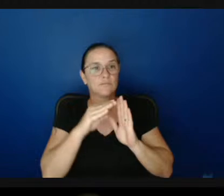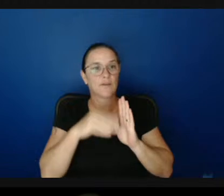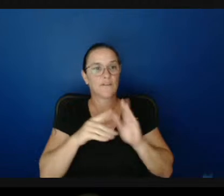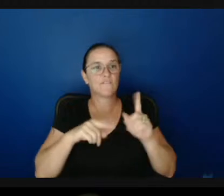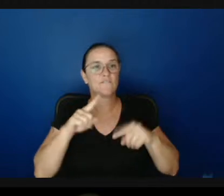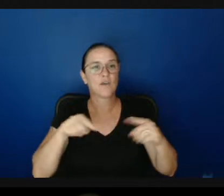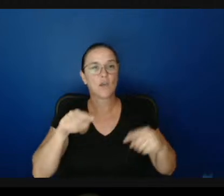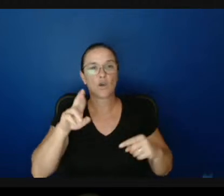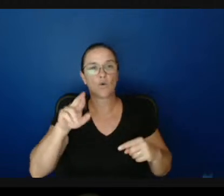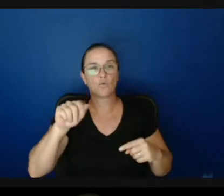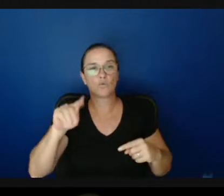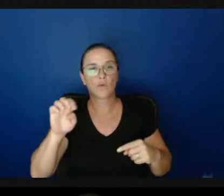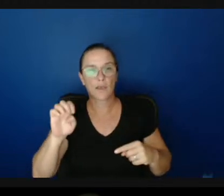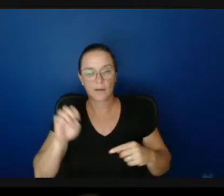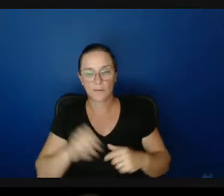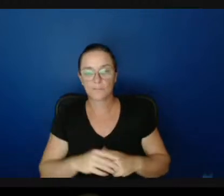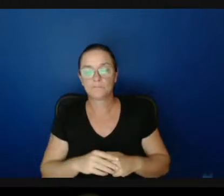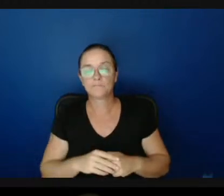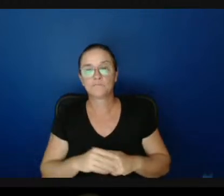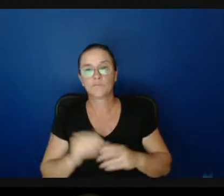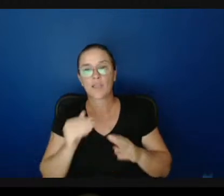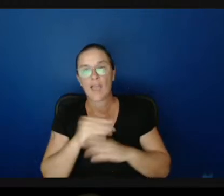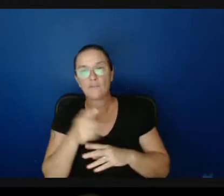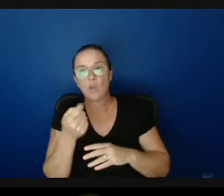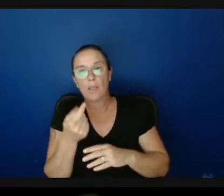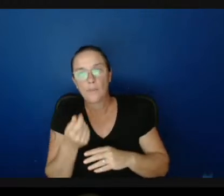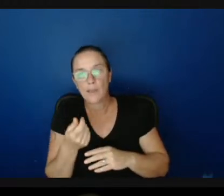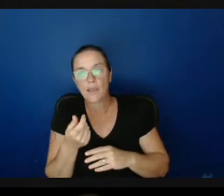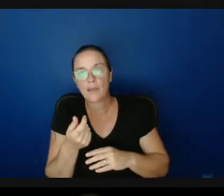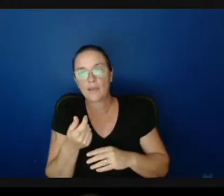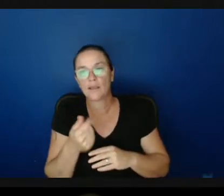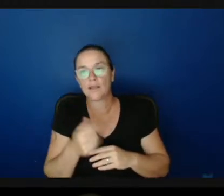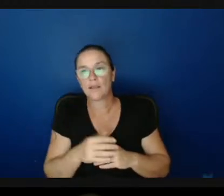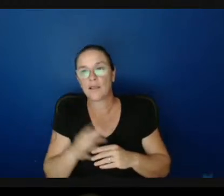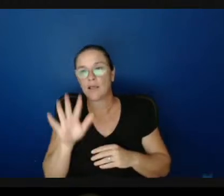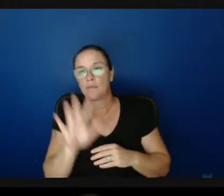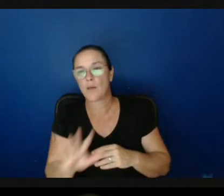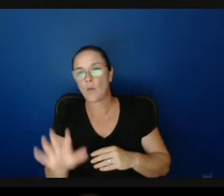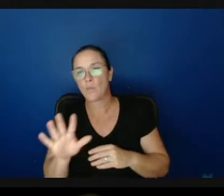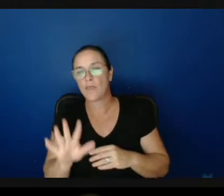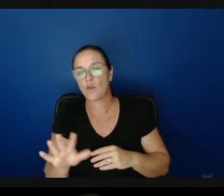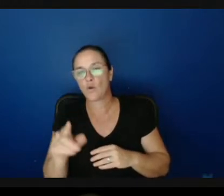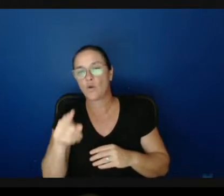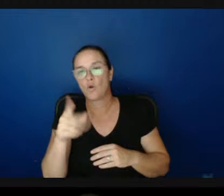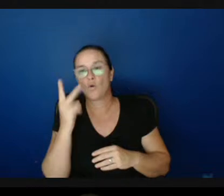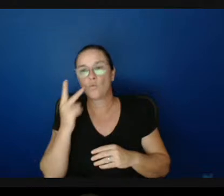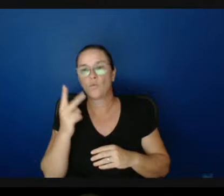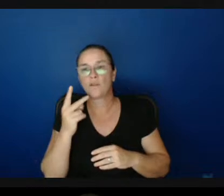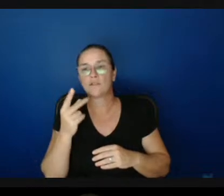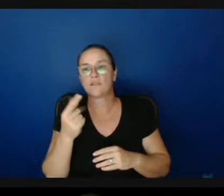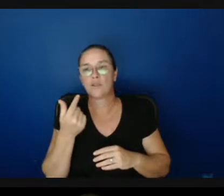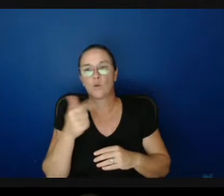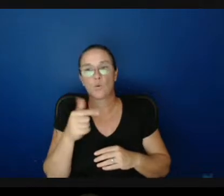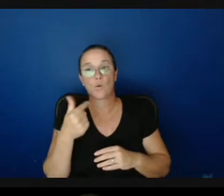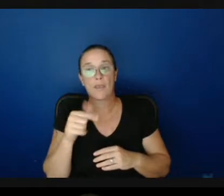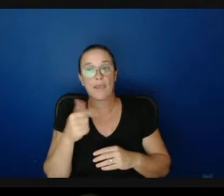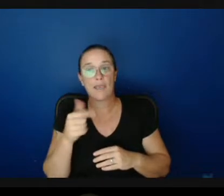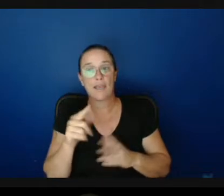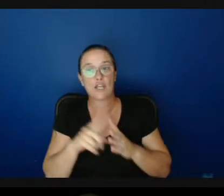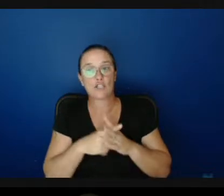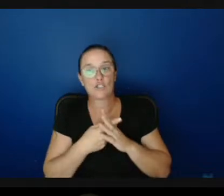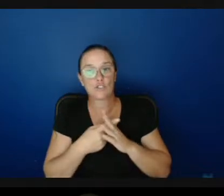see here that after a little while, maybe most convincingly somewhere in here, we see the green line start to